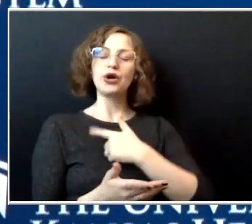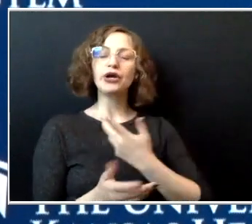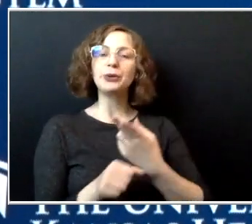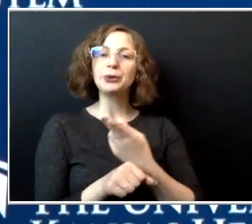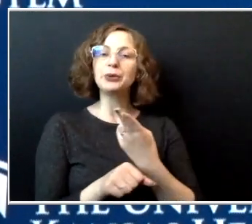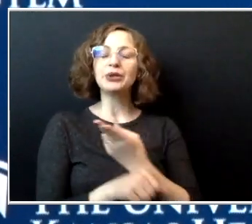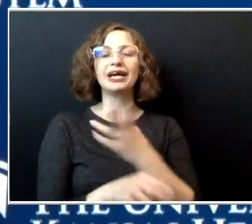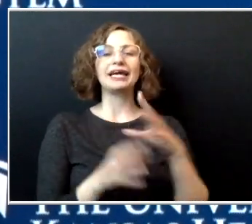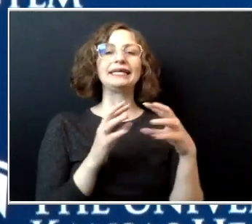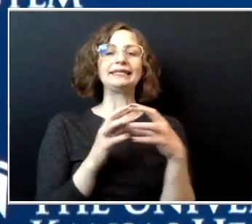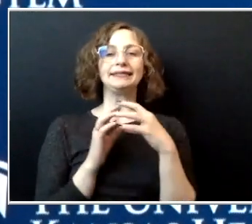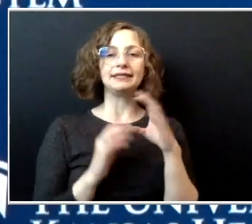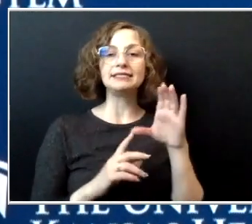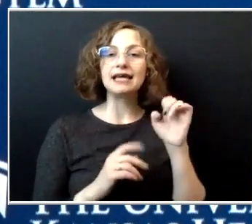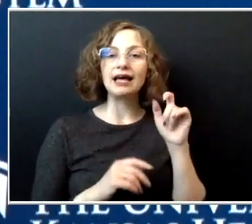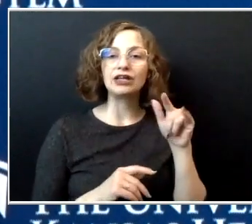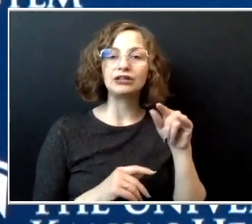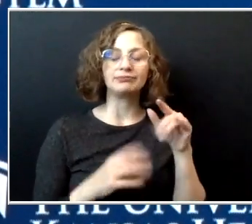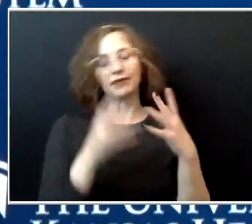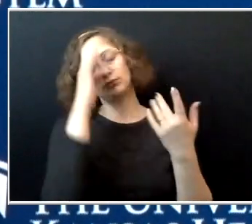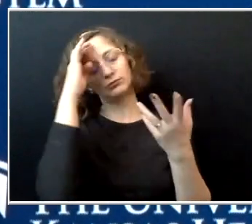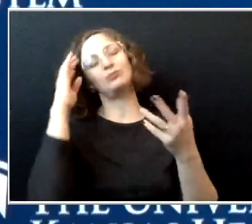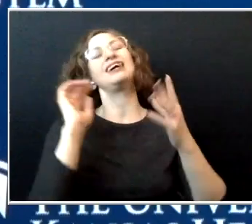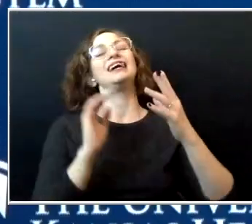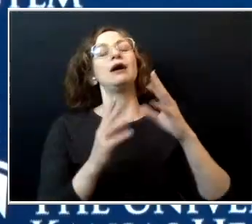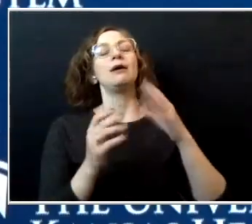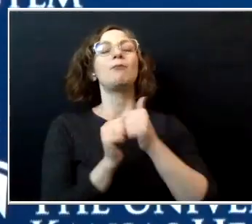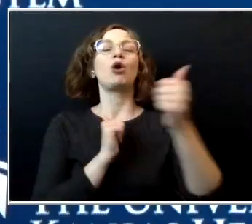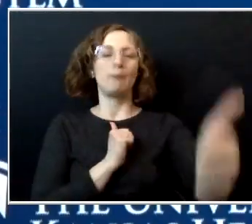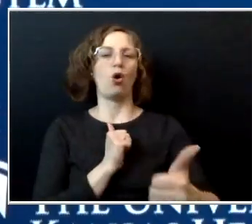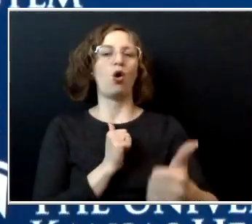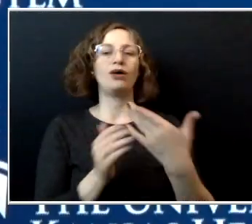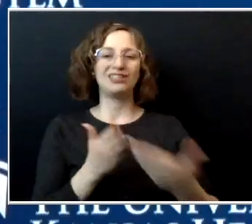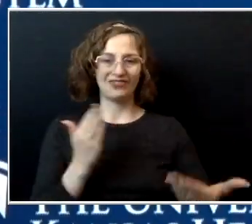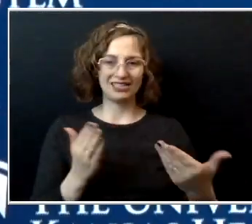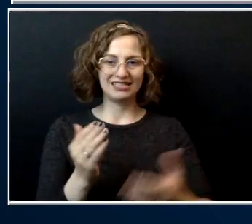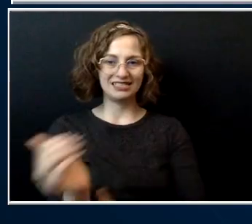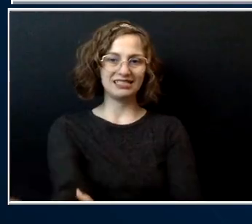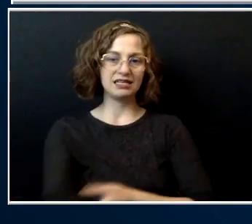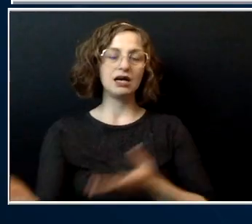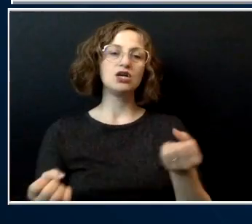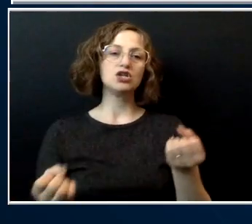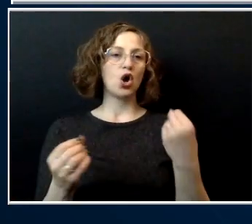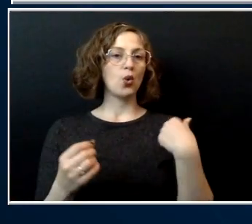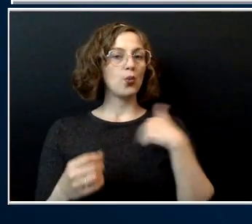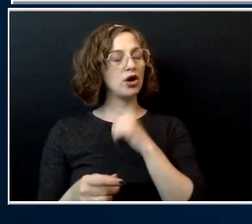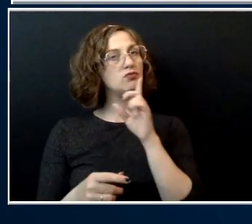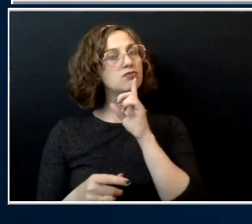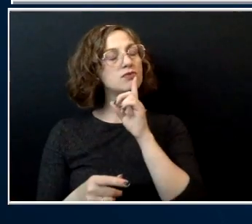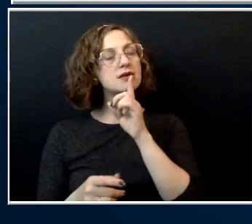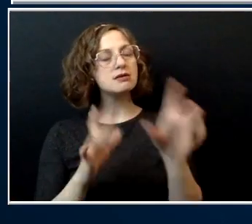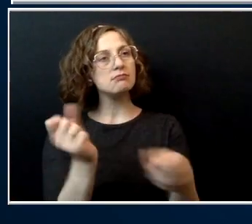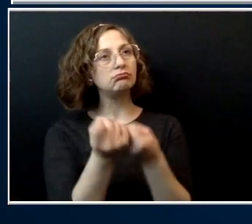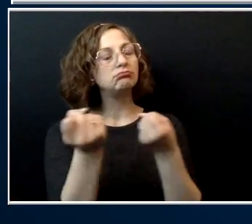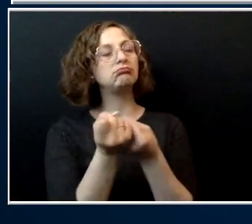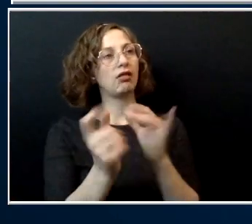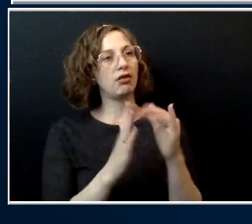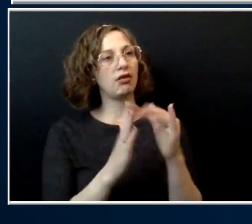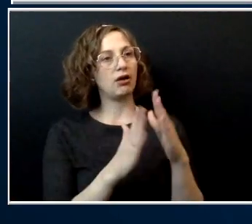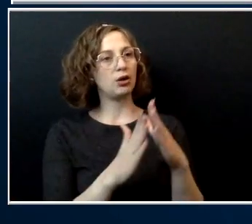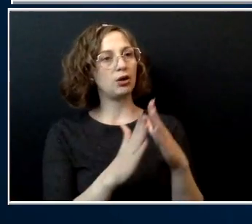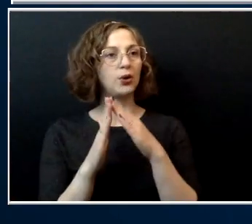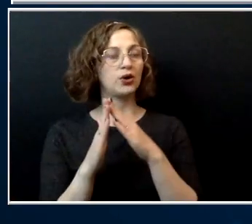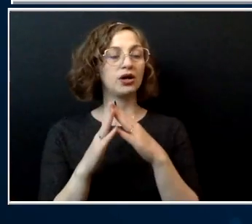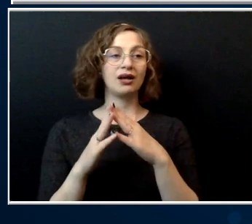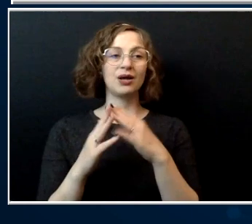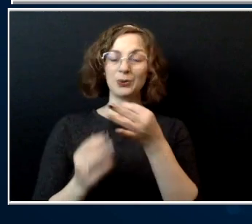bring the education, but to provide wraparound support through the Care Collaborative. That's a big darn deal. You know, we're about to talk about maternity deserts in just a moment.